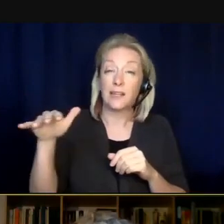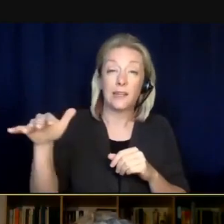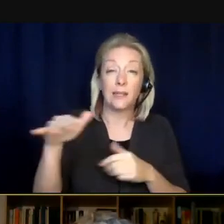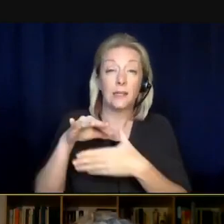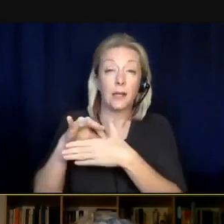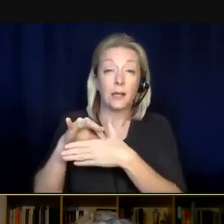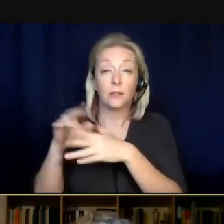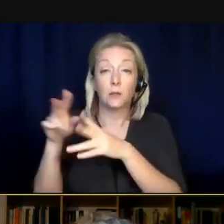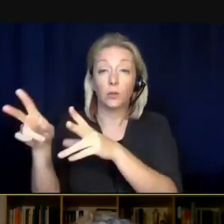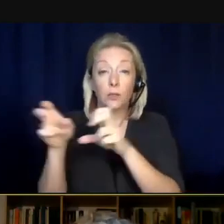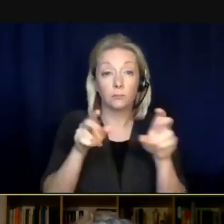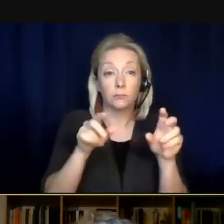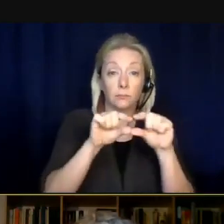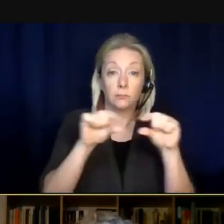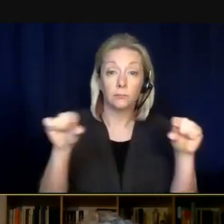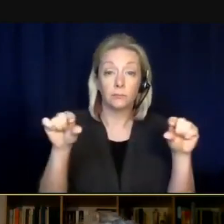put here.